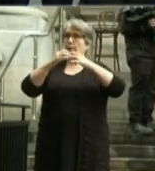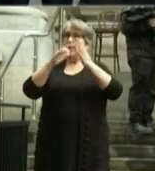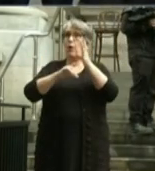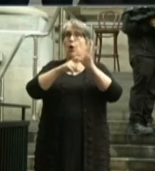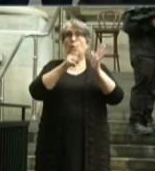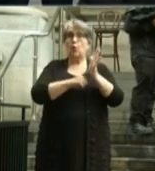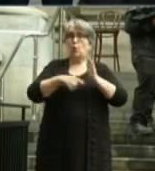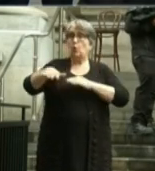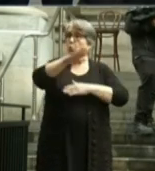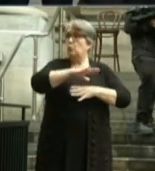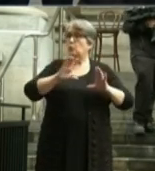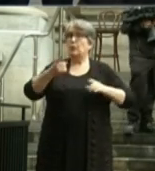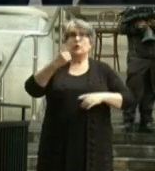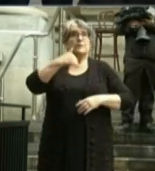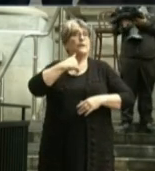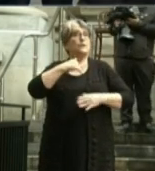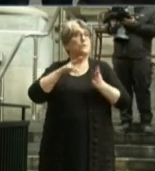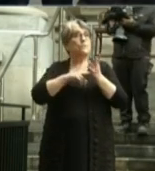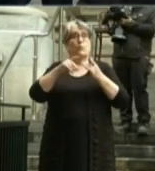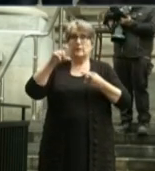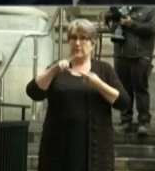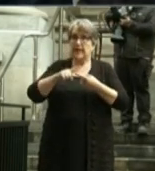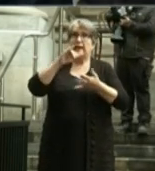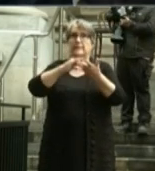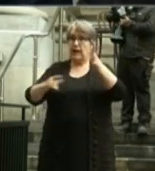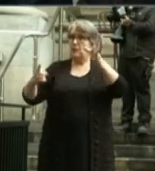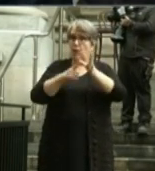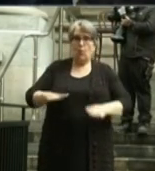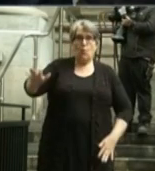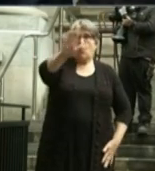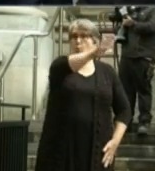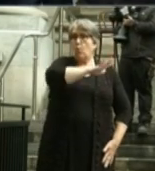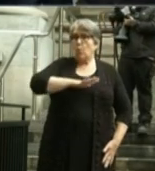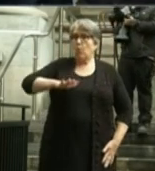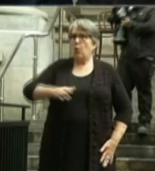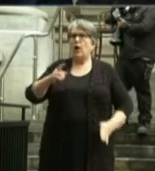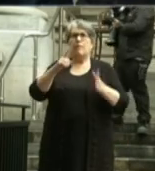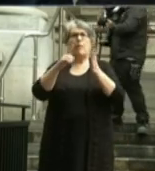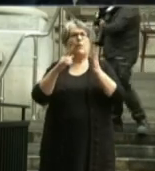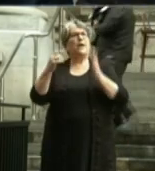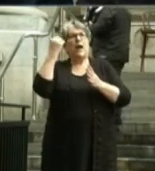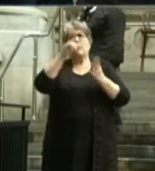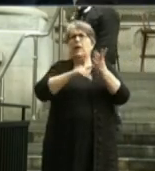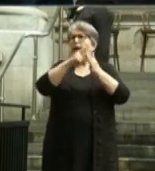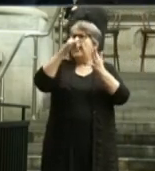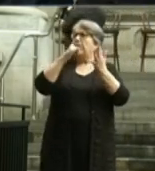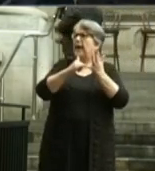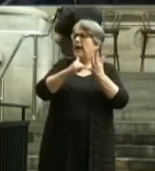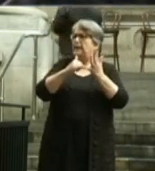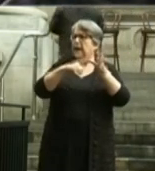Nation voices and the state First Nations voice, to repeal the Aboriginal Lands Parliamentary Standing Committee